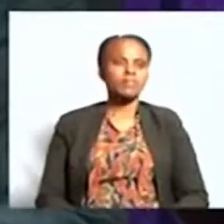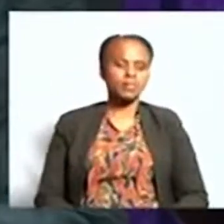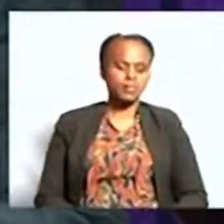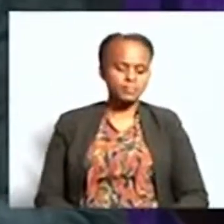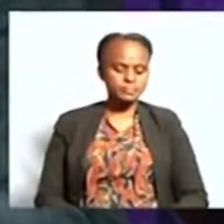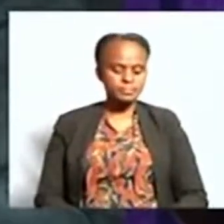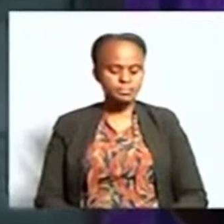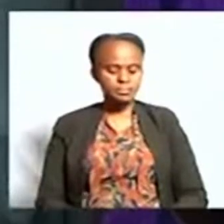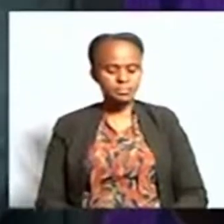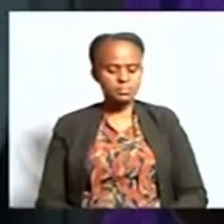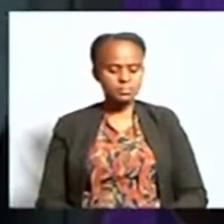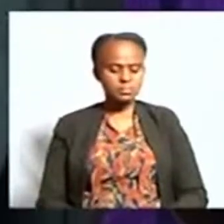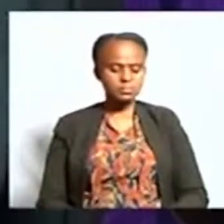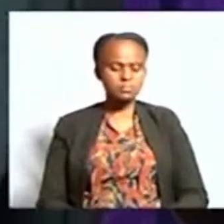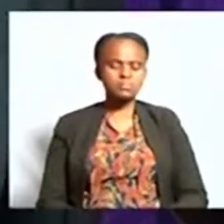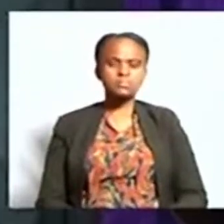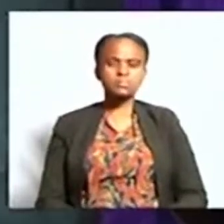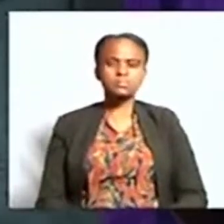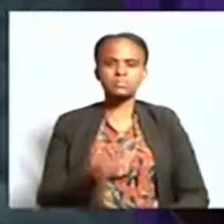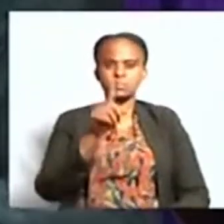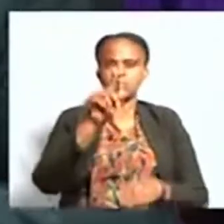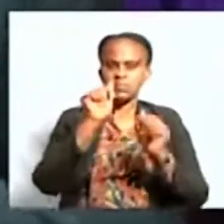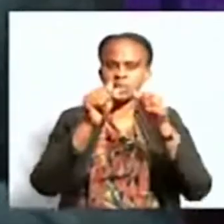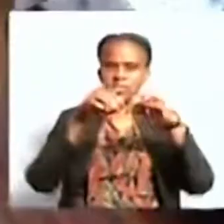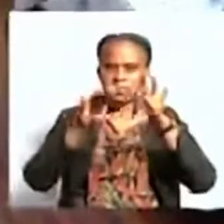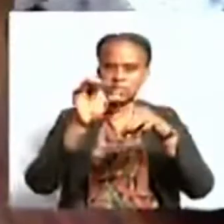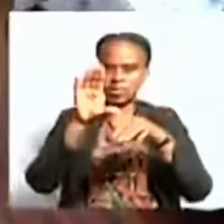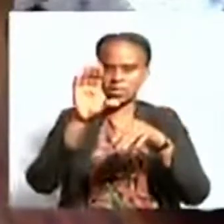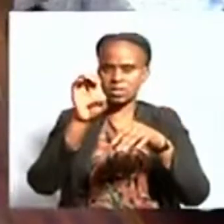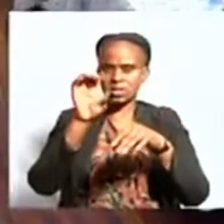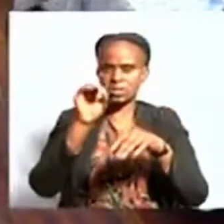you. PSCO, you can proceed.